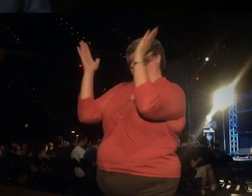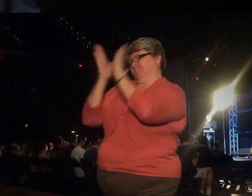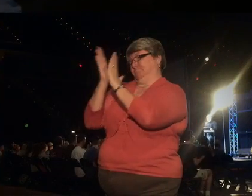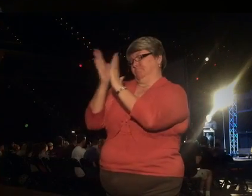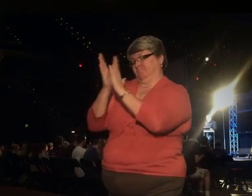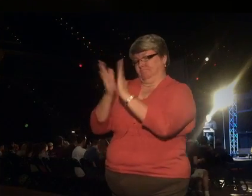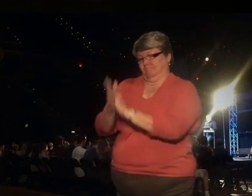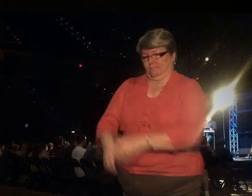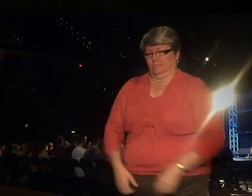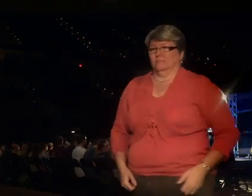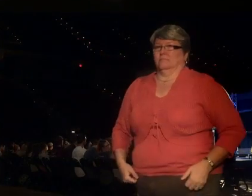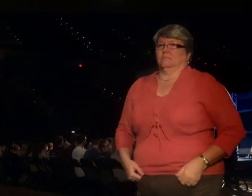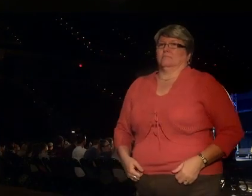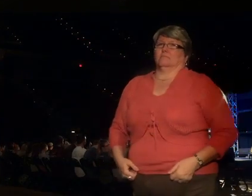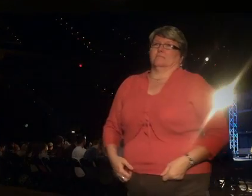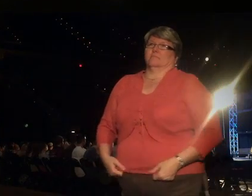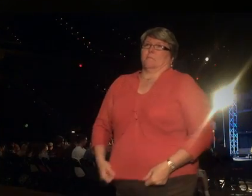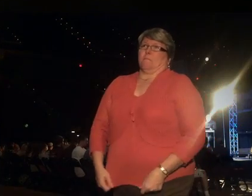it. Right?